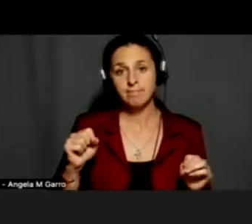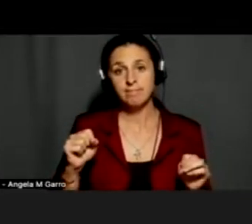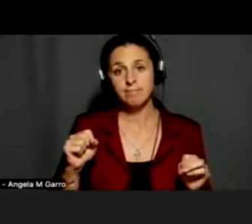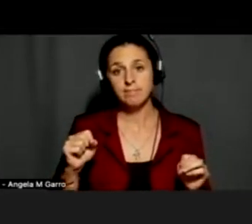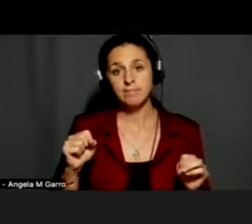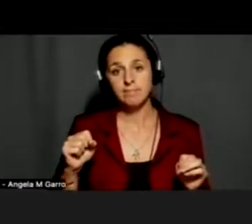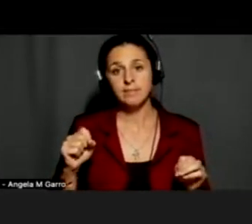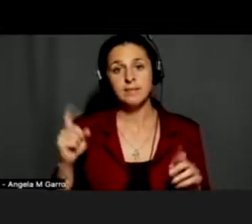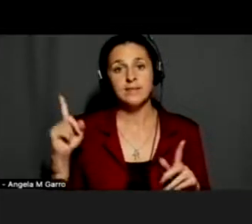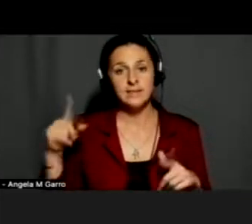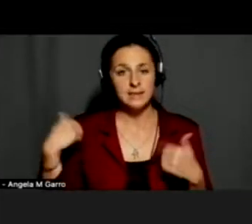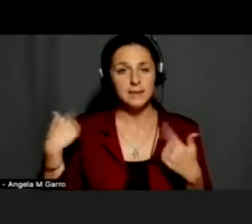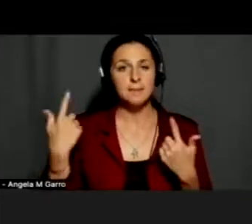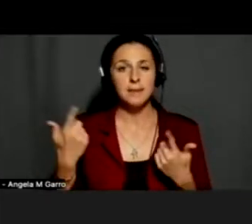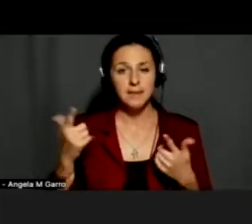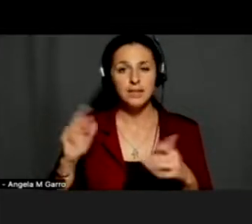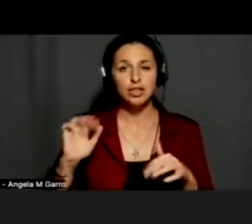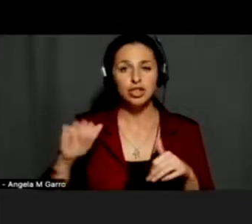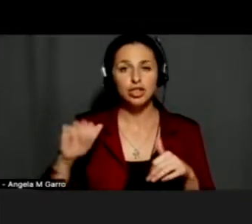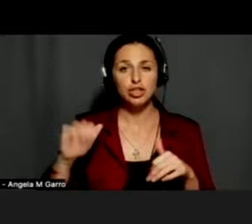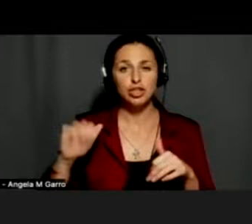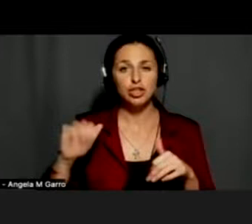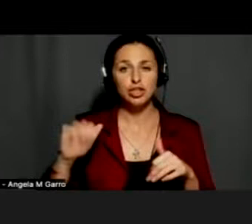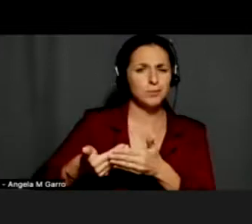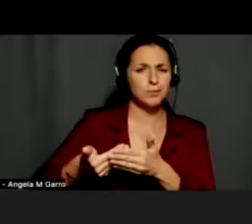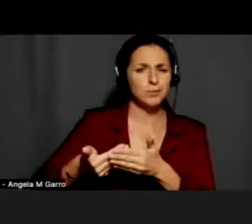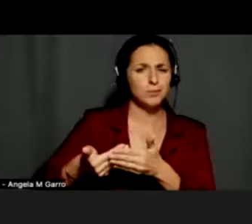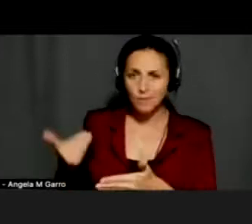been challenging far before COVID existed, and then